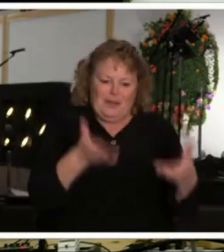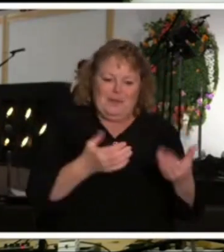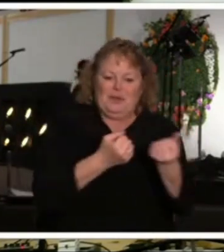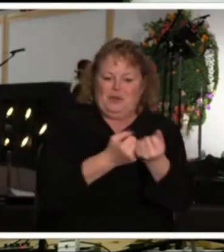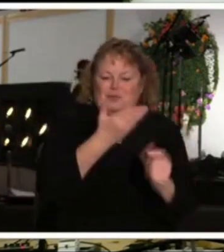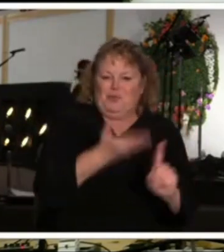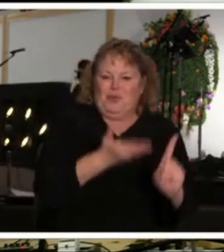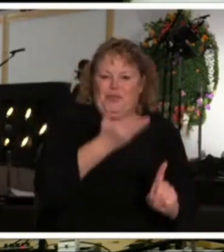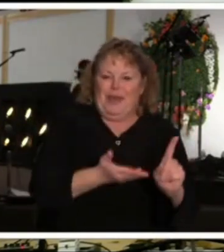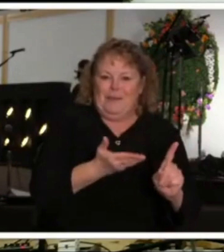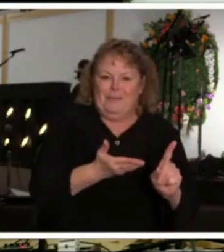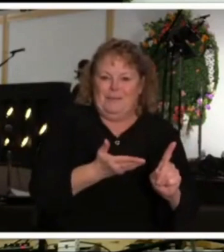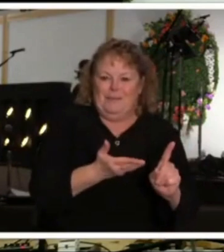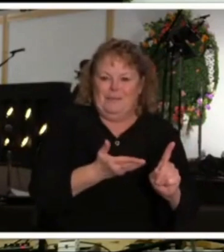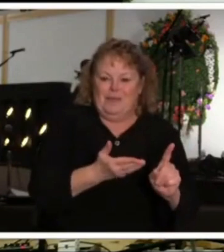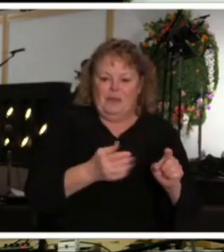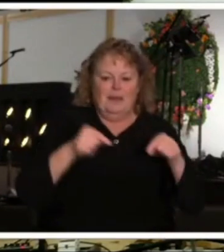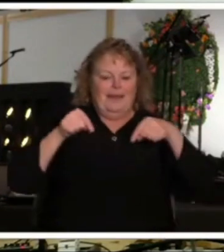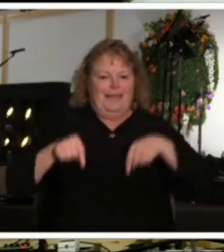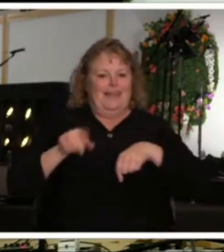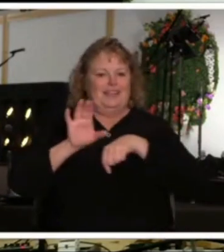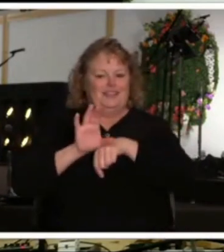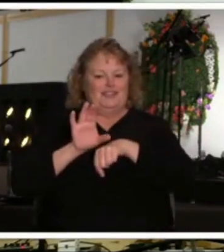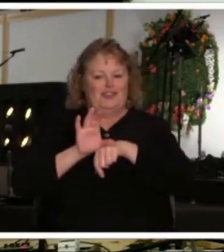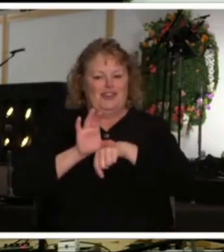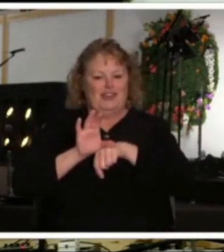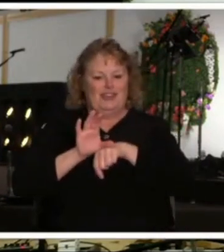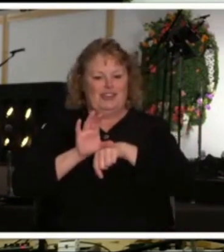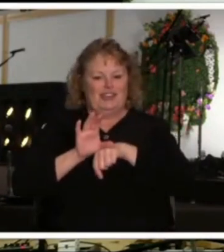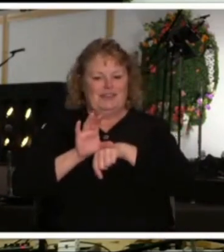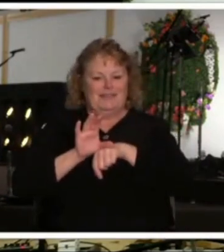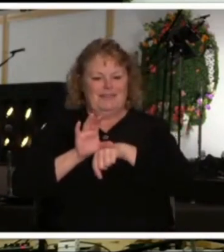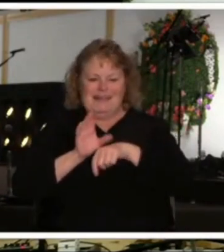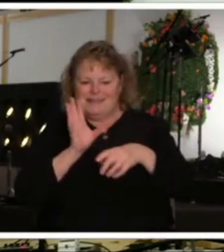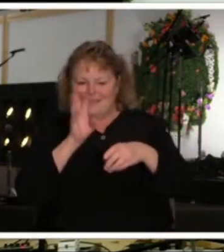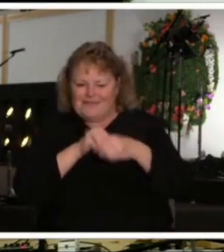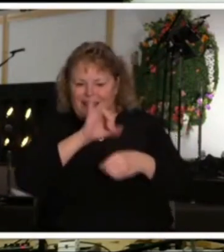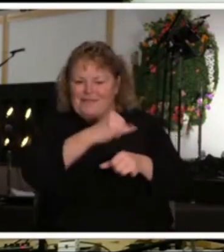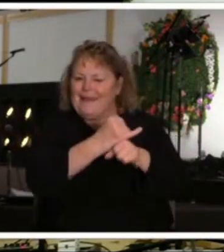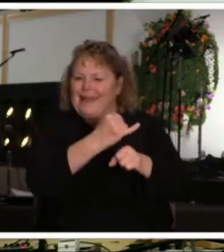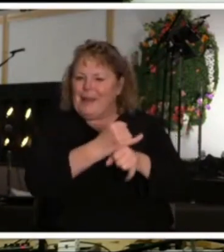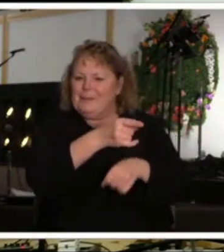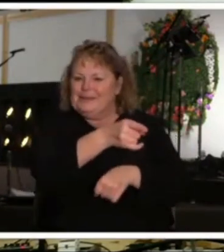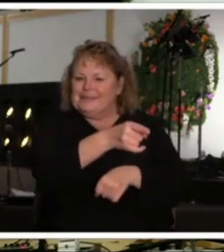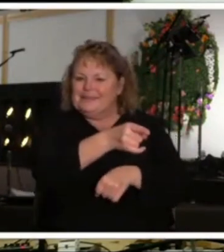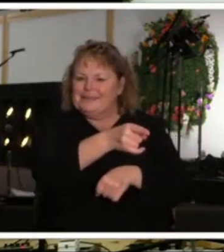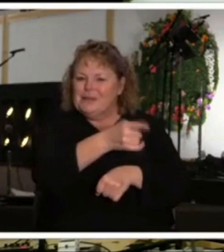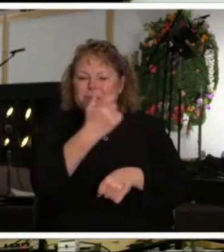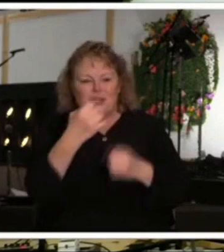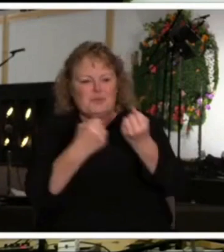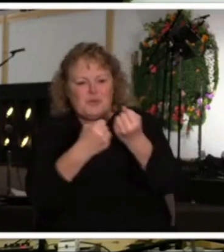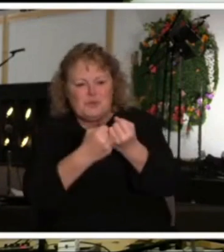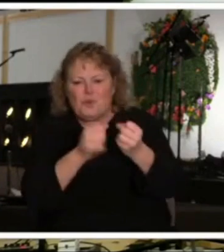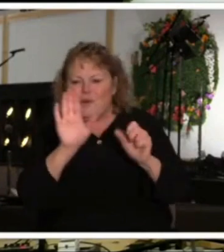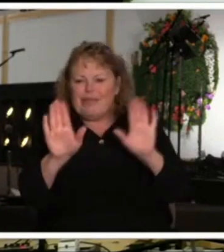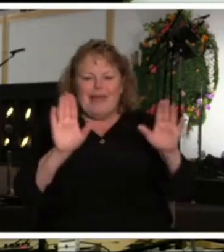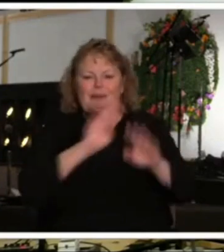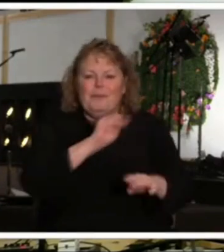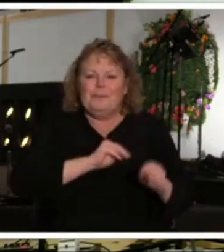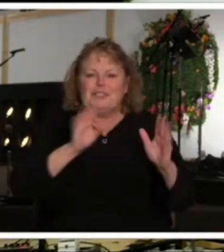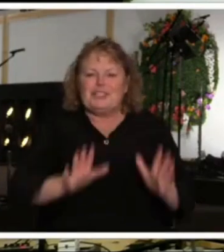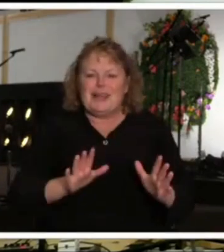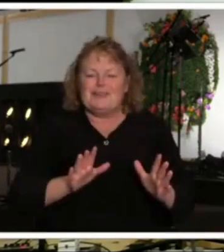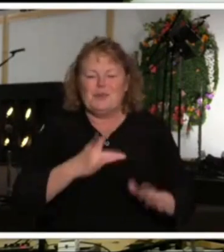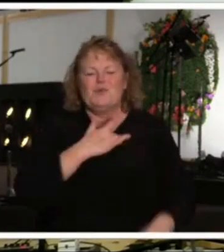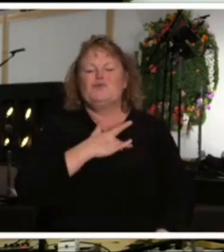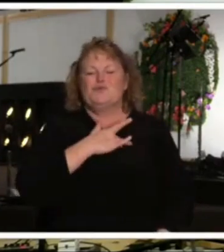Knowing that Grace Assembly has fingerprints on that campus with the people that we support is important. Because